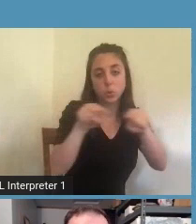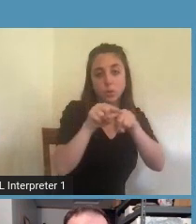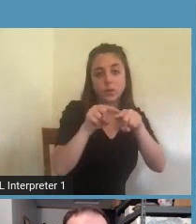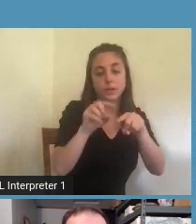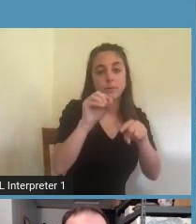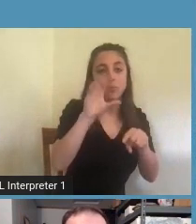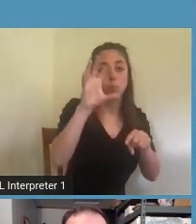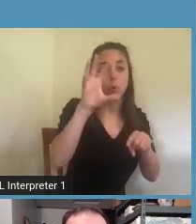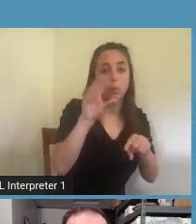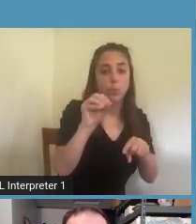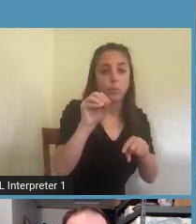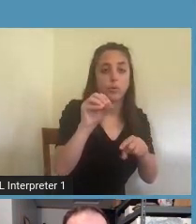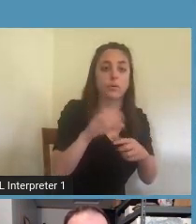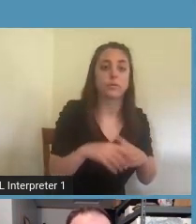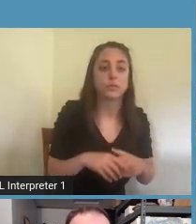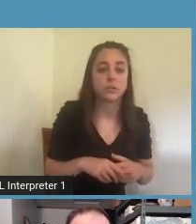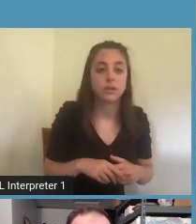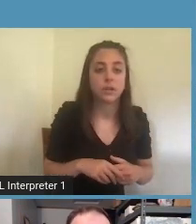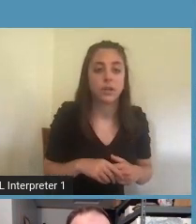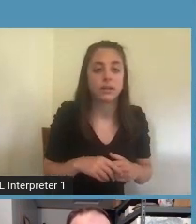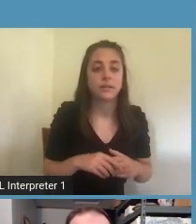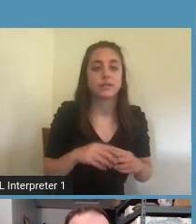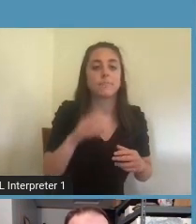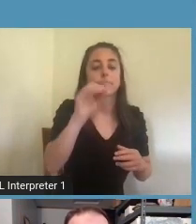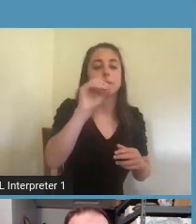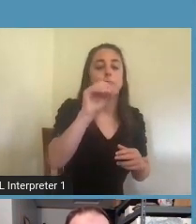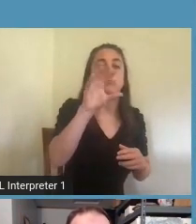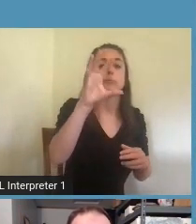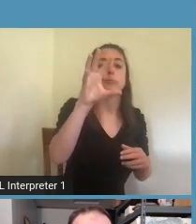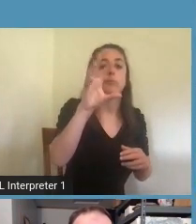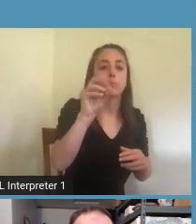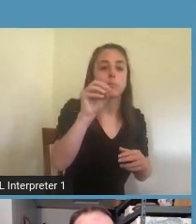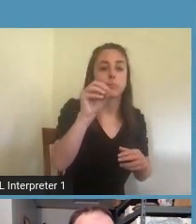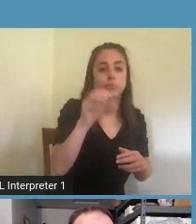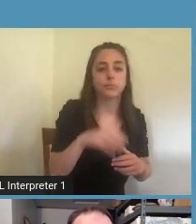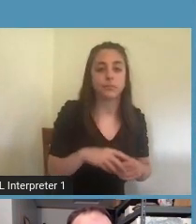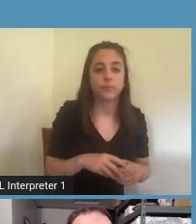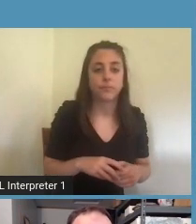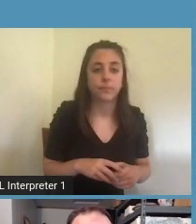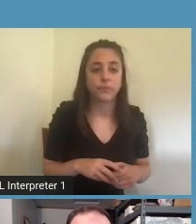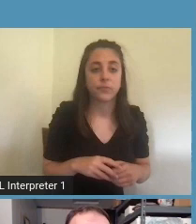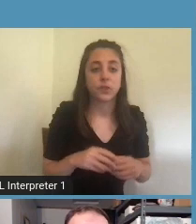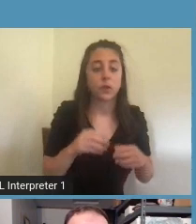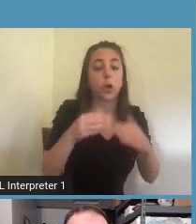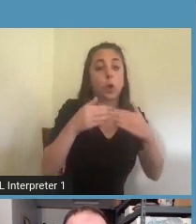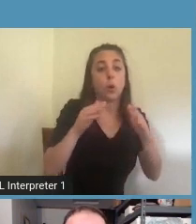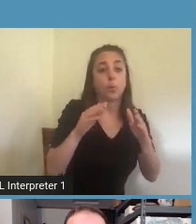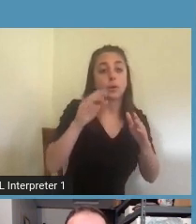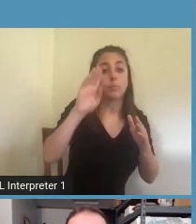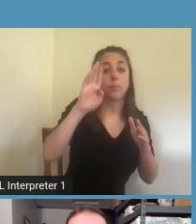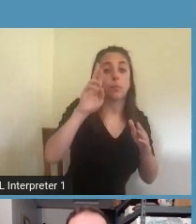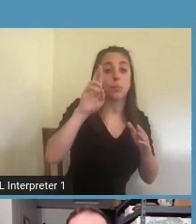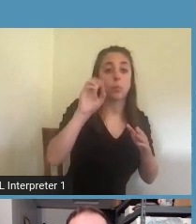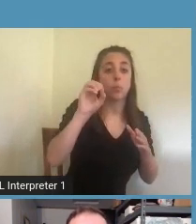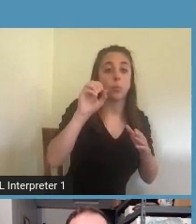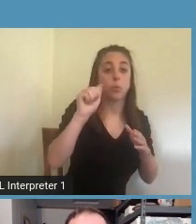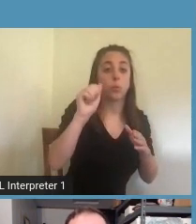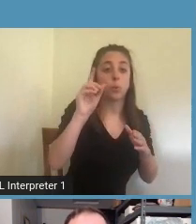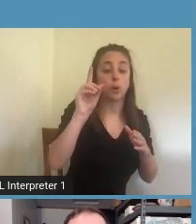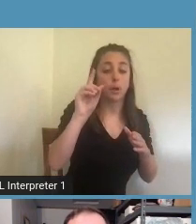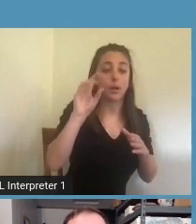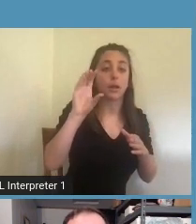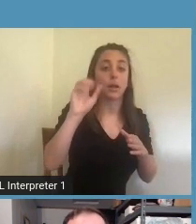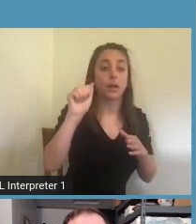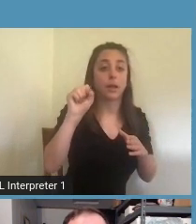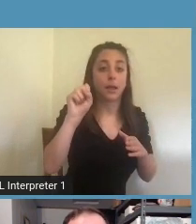change that I did in this edit, I was able to capture the whole thing. Open Broadcast Software will also allow you to use